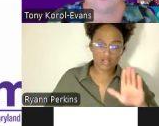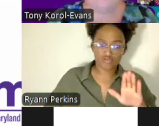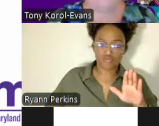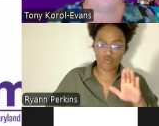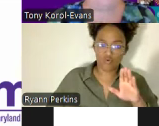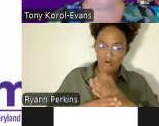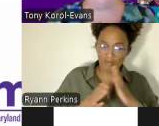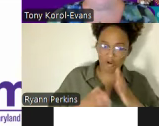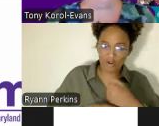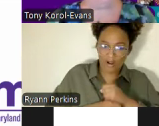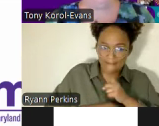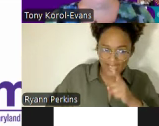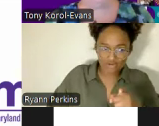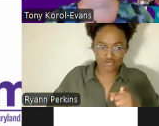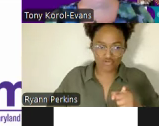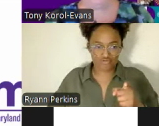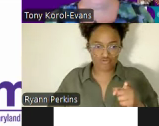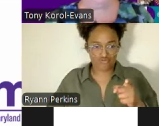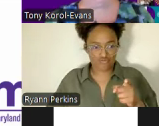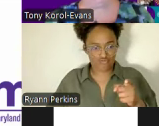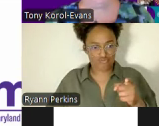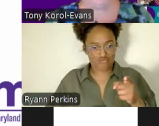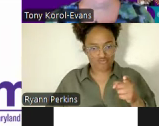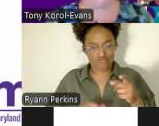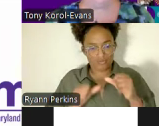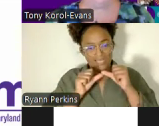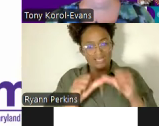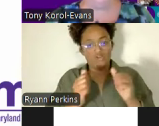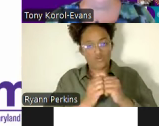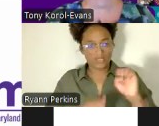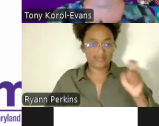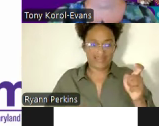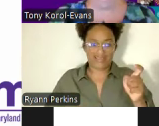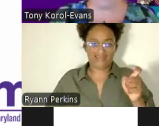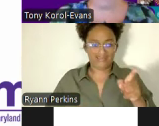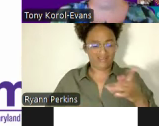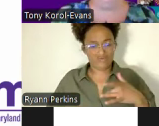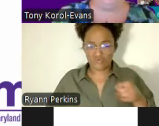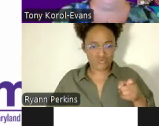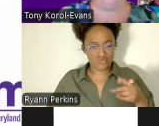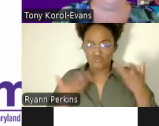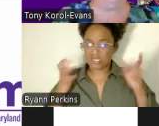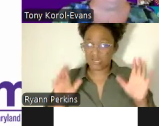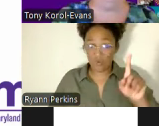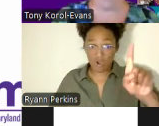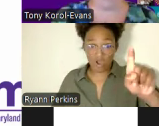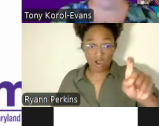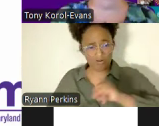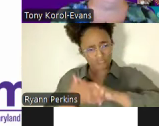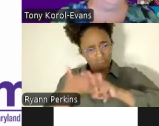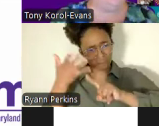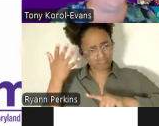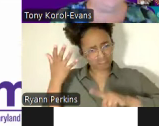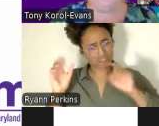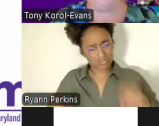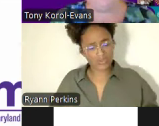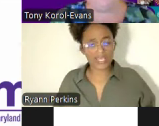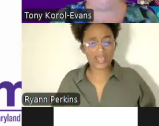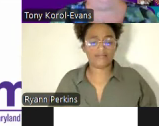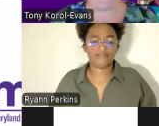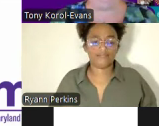have some of these on your screenings, your intakes. So what else do you have to consider? Well, safety